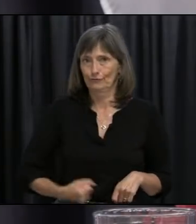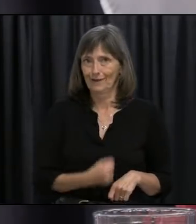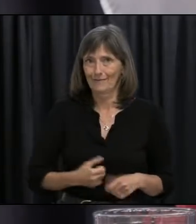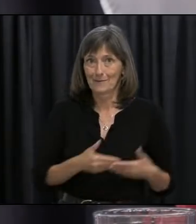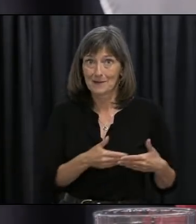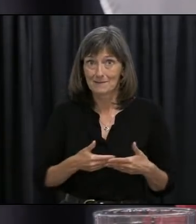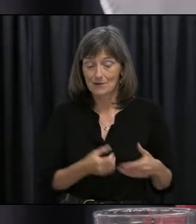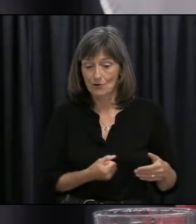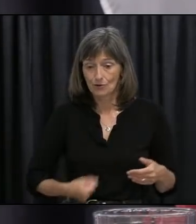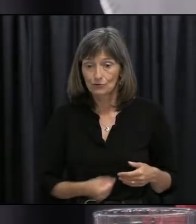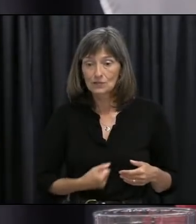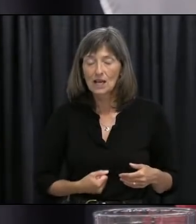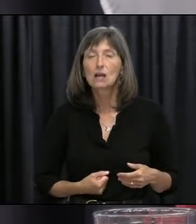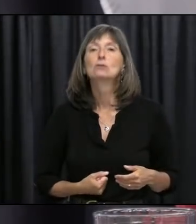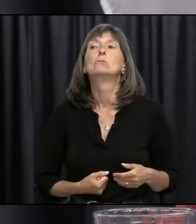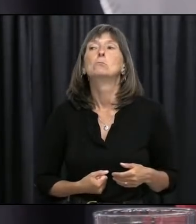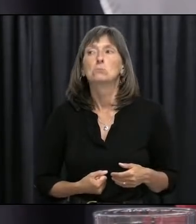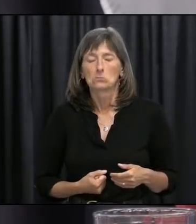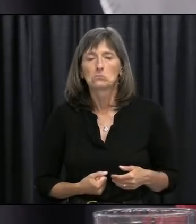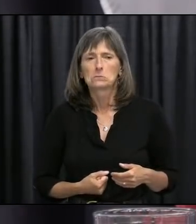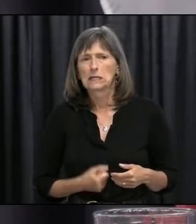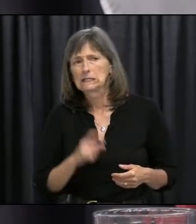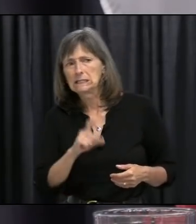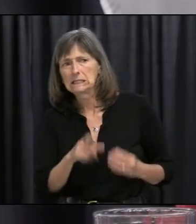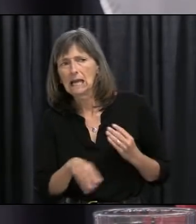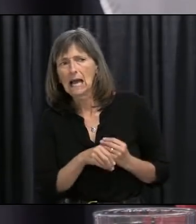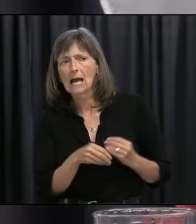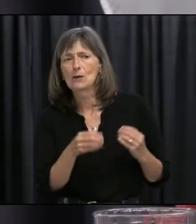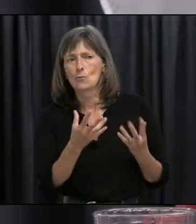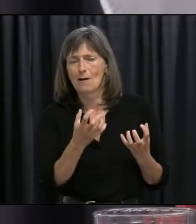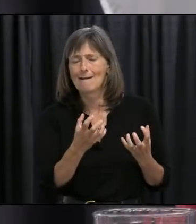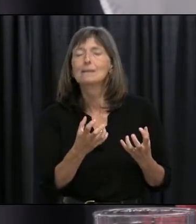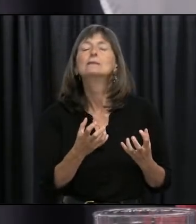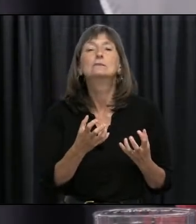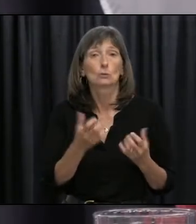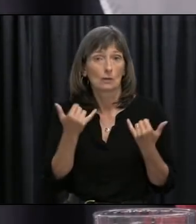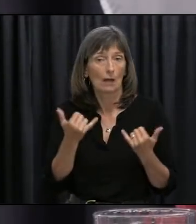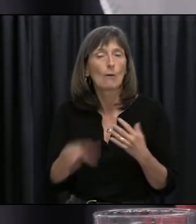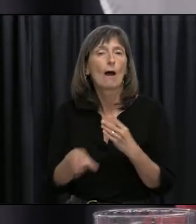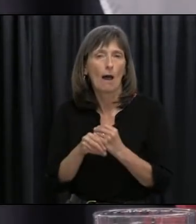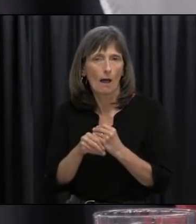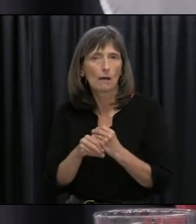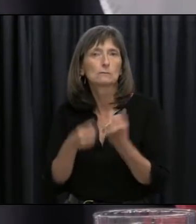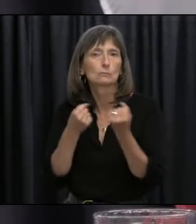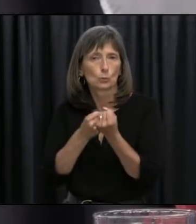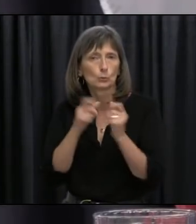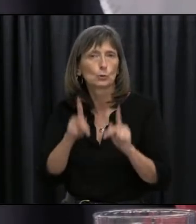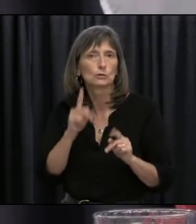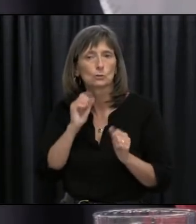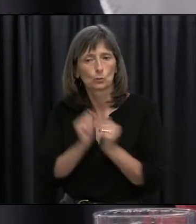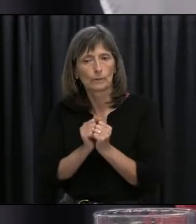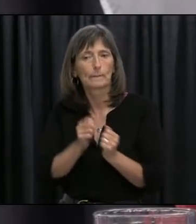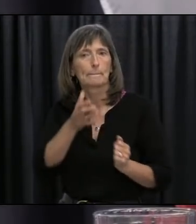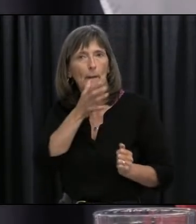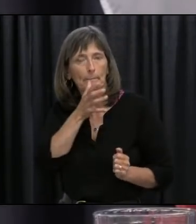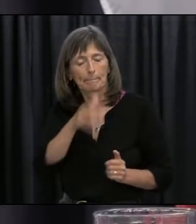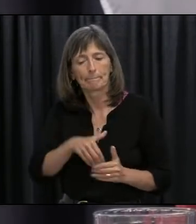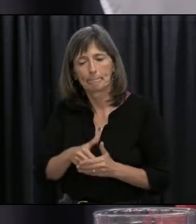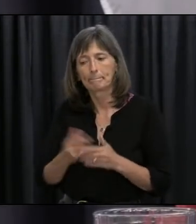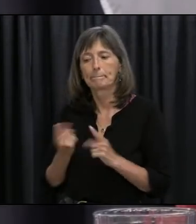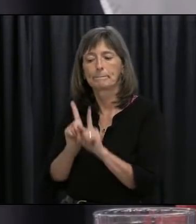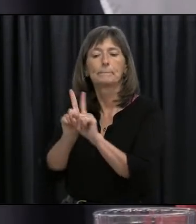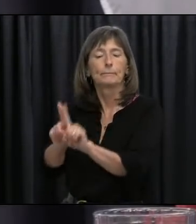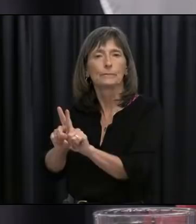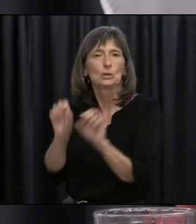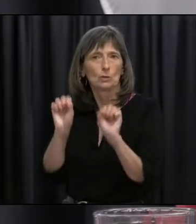specifically included a support person for those visits. In terms of visiting more generally,